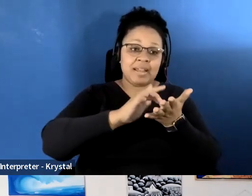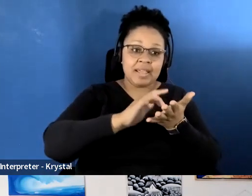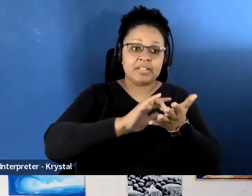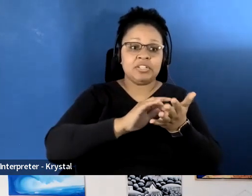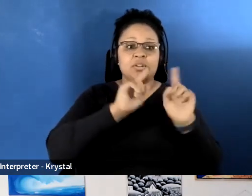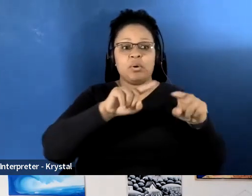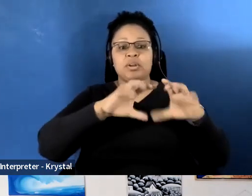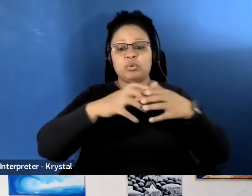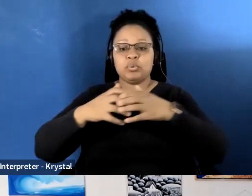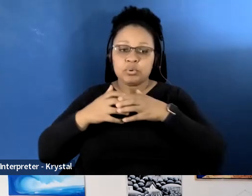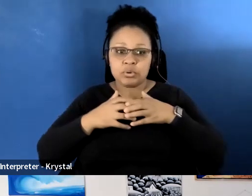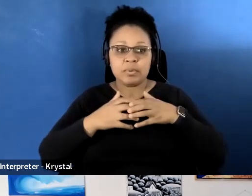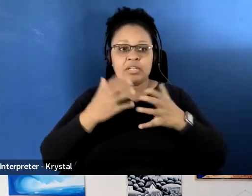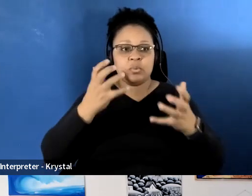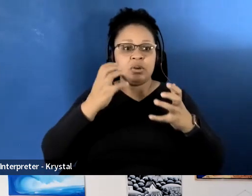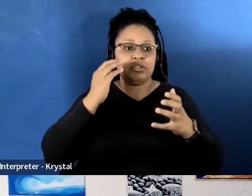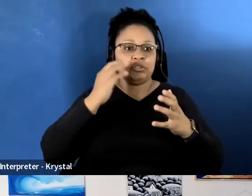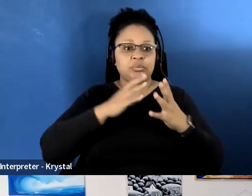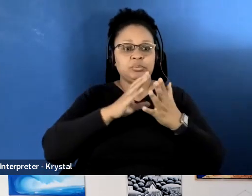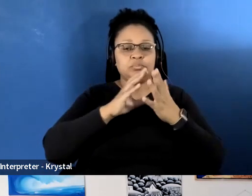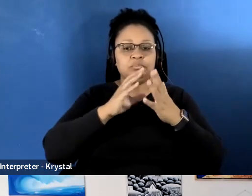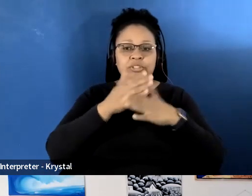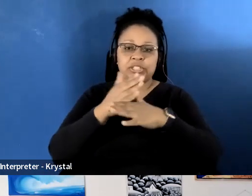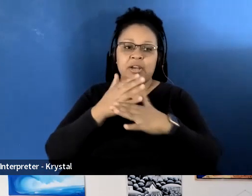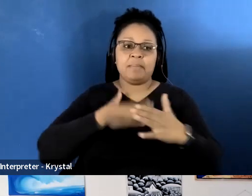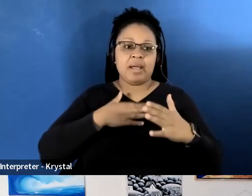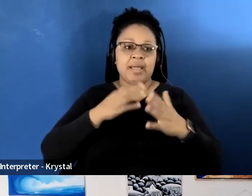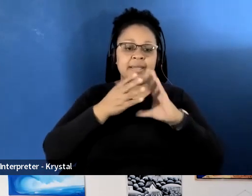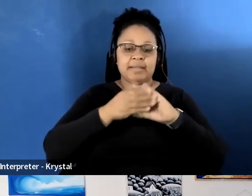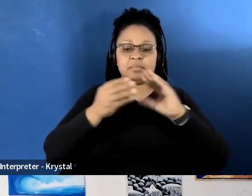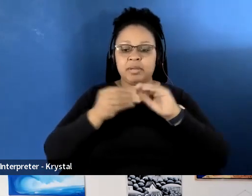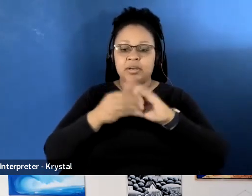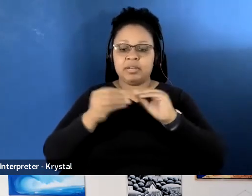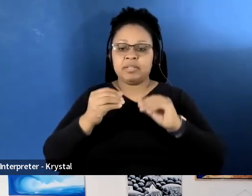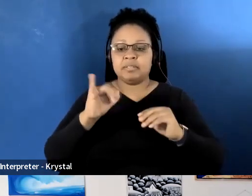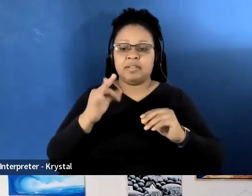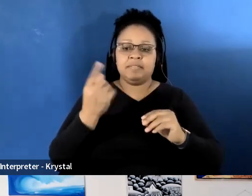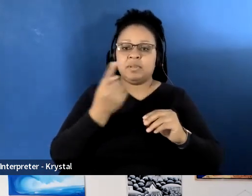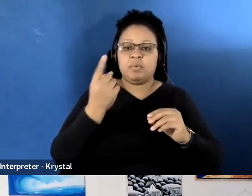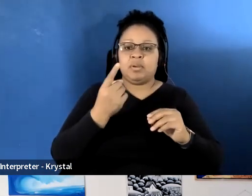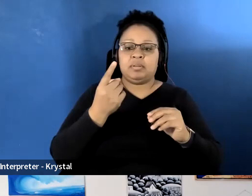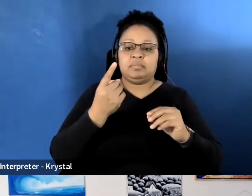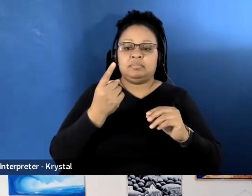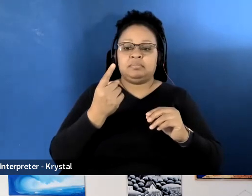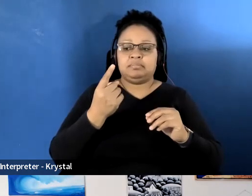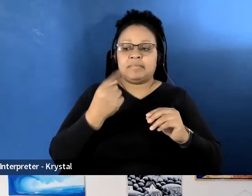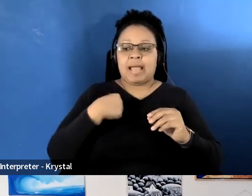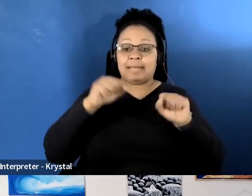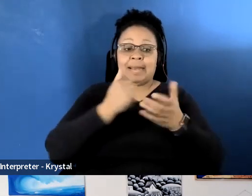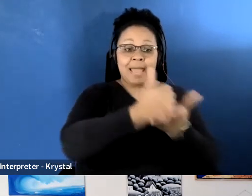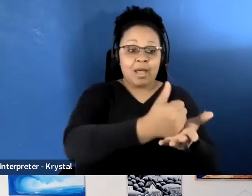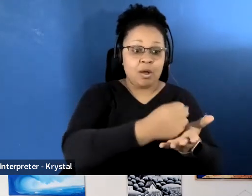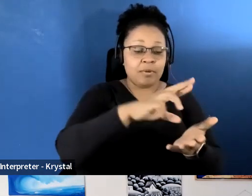I just wanted to be like share my experiences if I could help somebody or if somebody could help me.